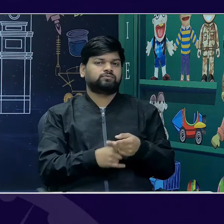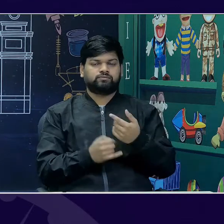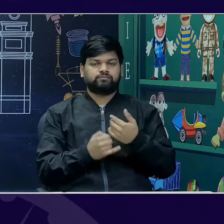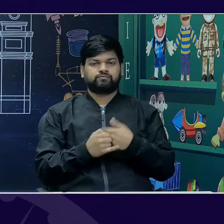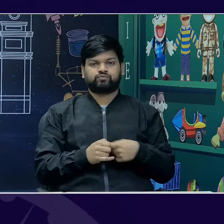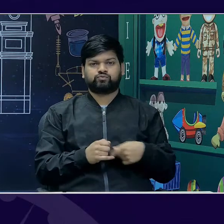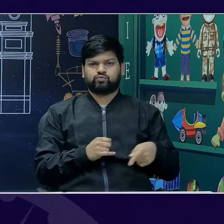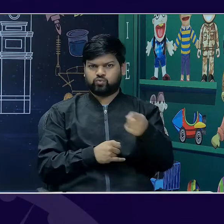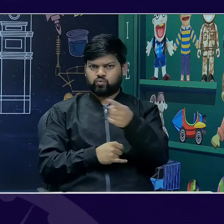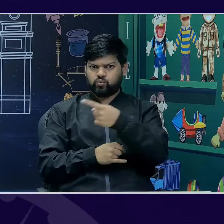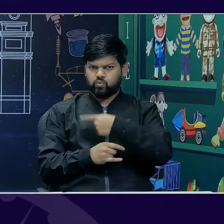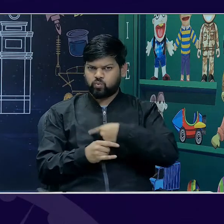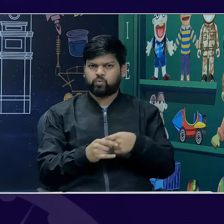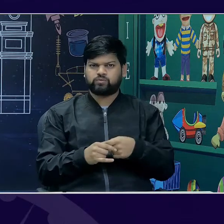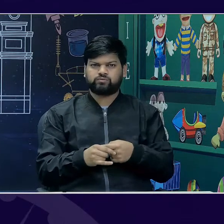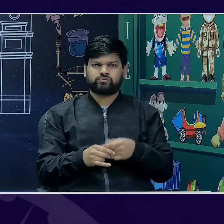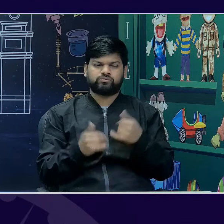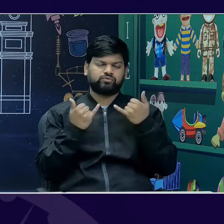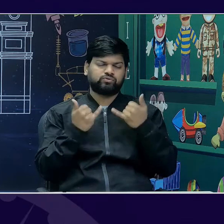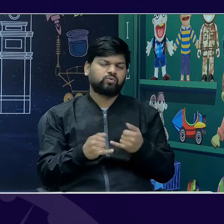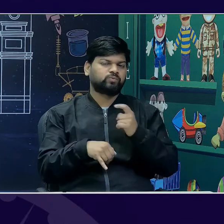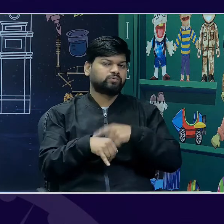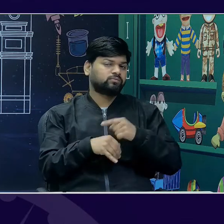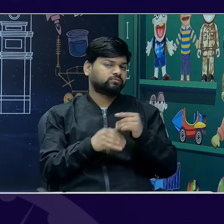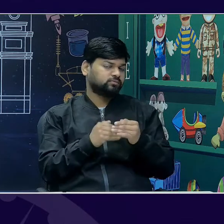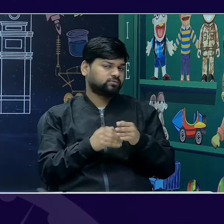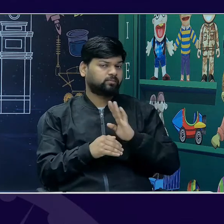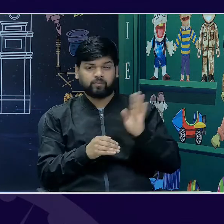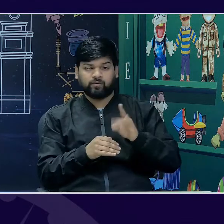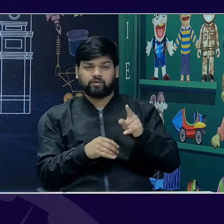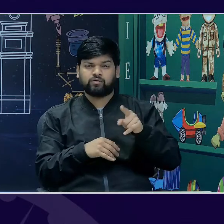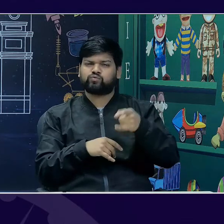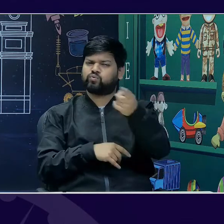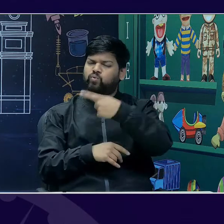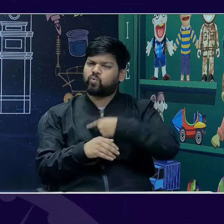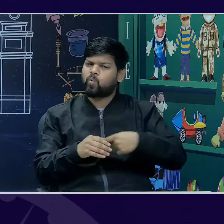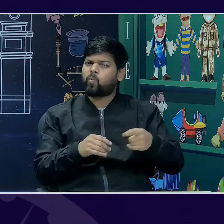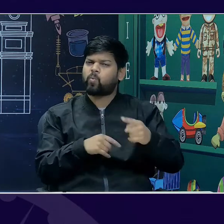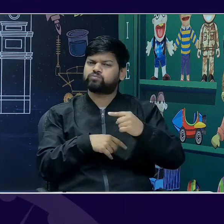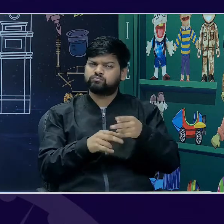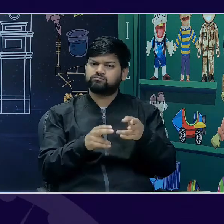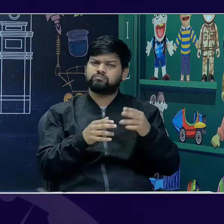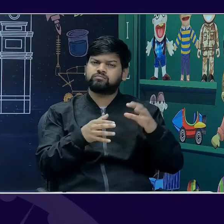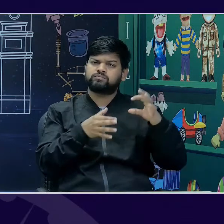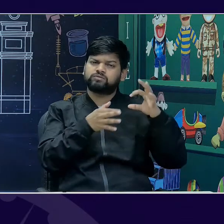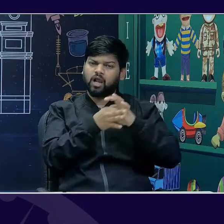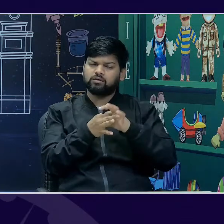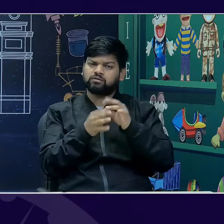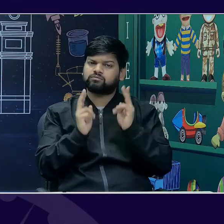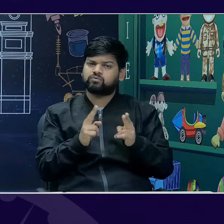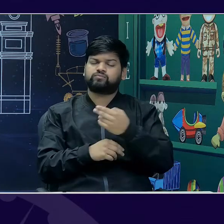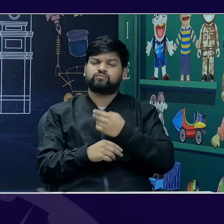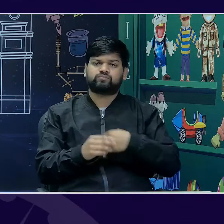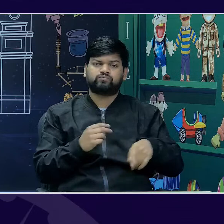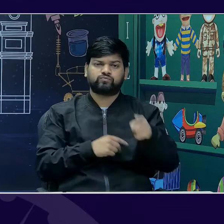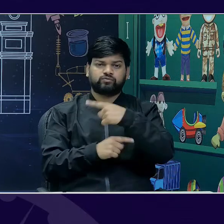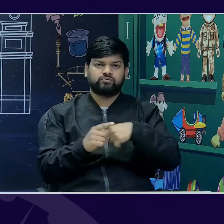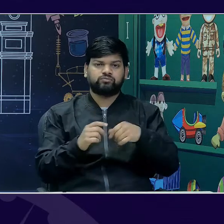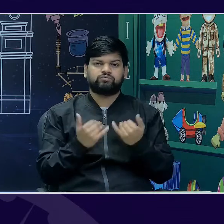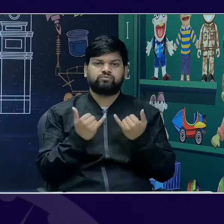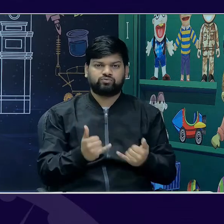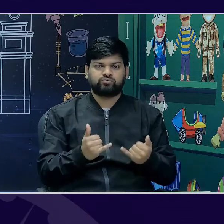session, but stay connected to NCERT official, to eVidya channels, because we have a lot of sessions coming in for all of you. So